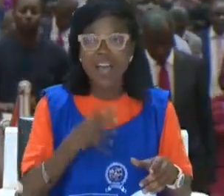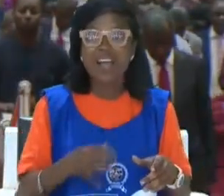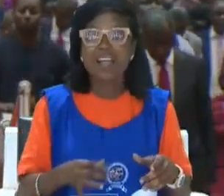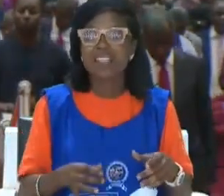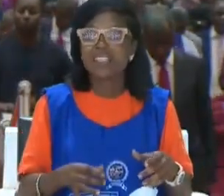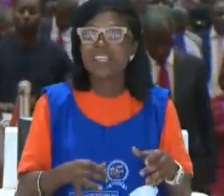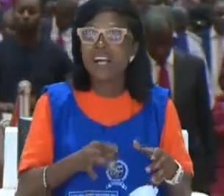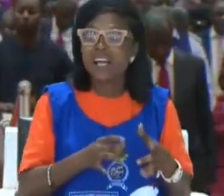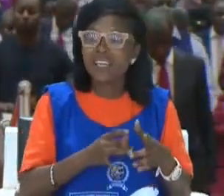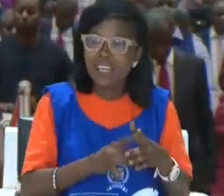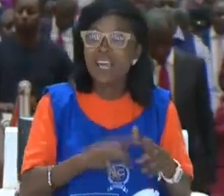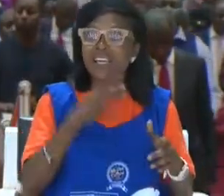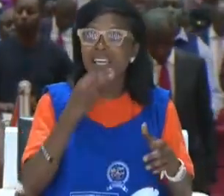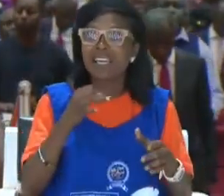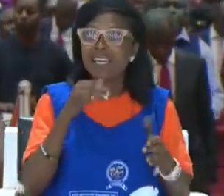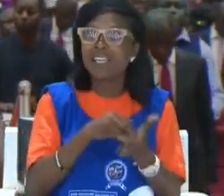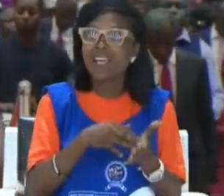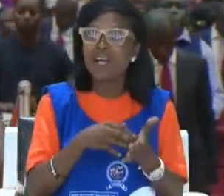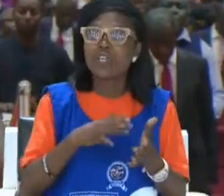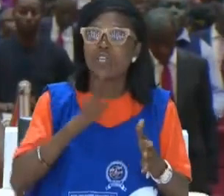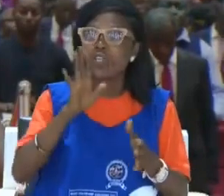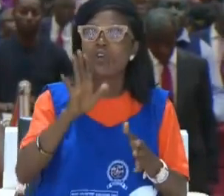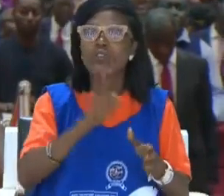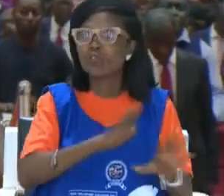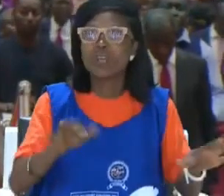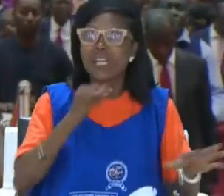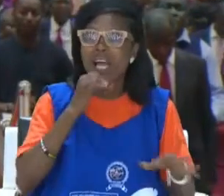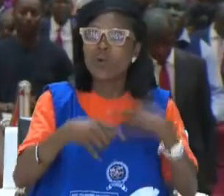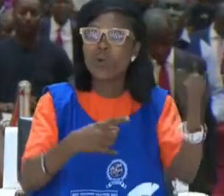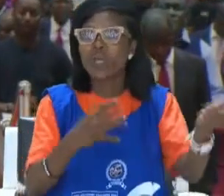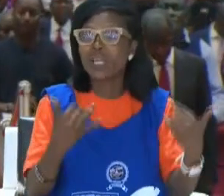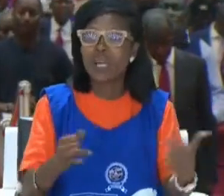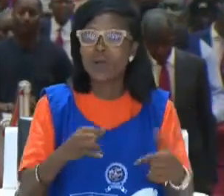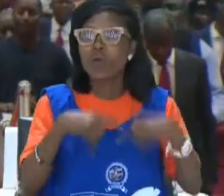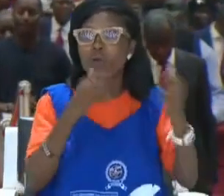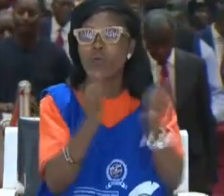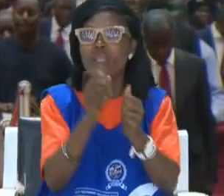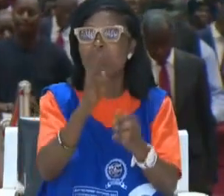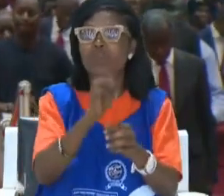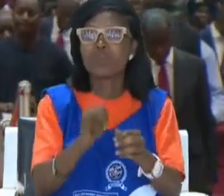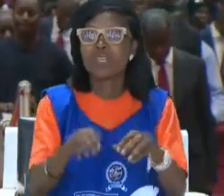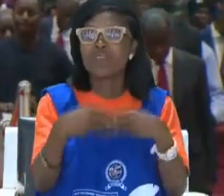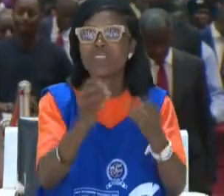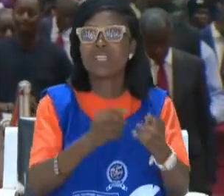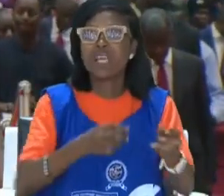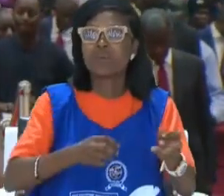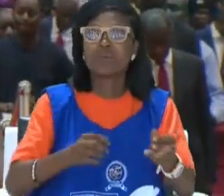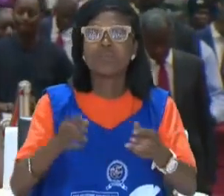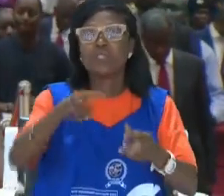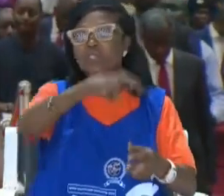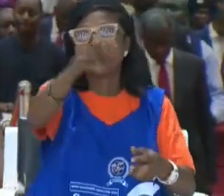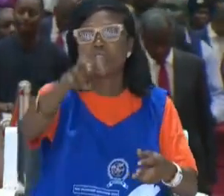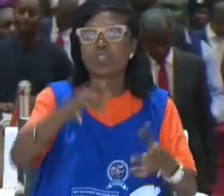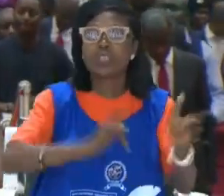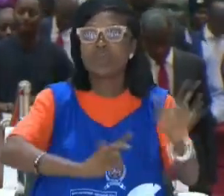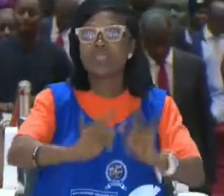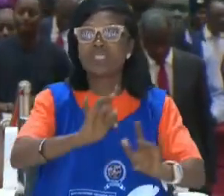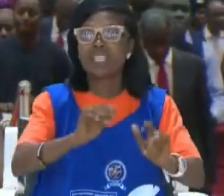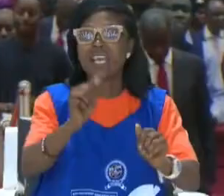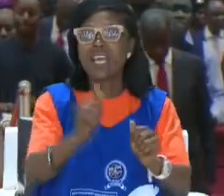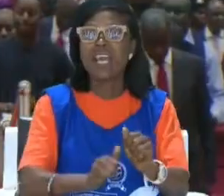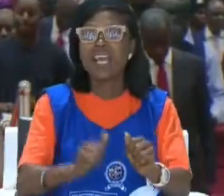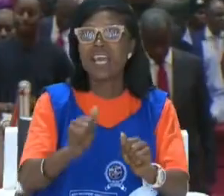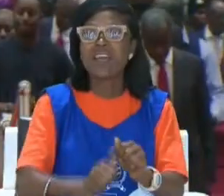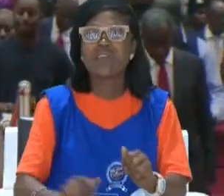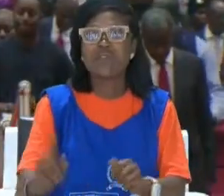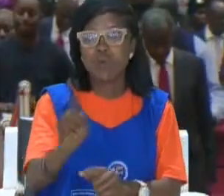Your children are going now. Please go with them. Grant them journey mercies. And everyone